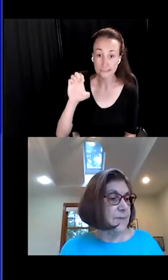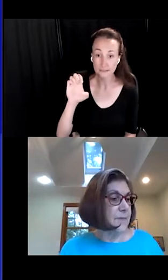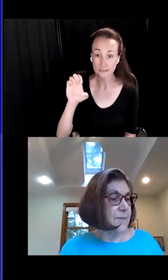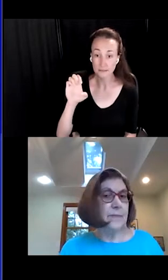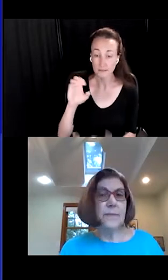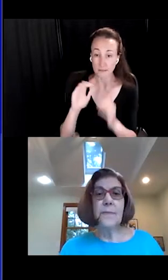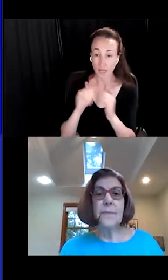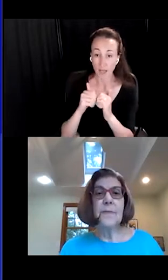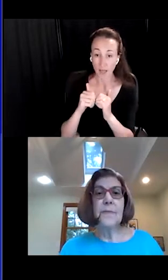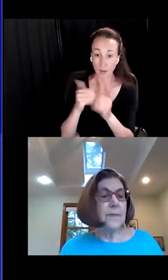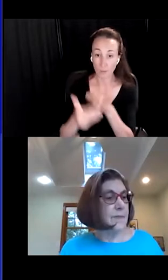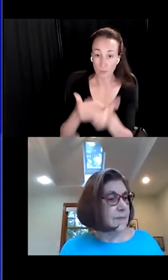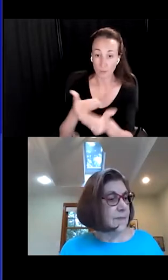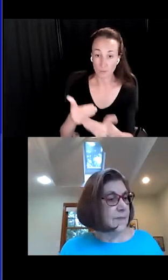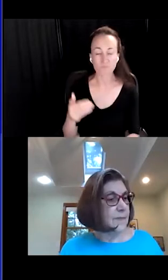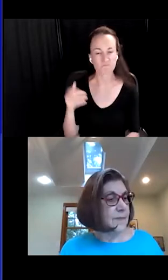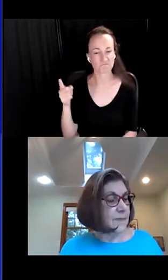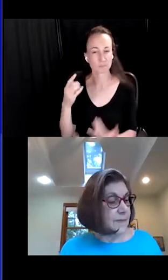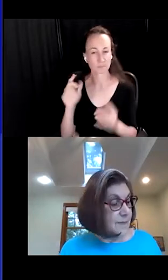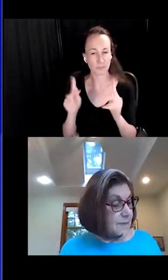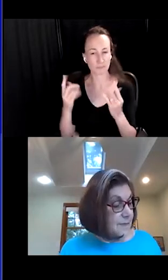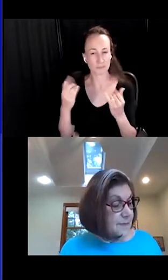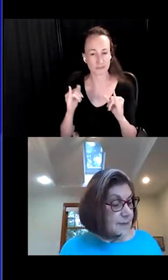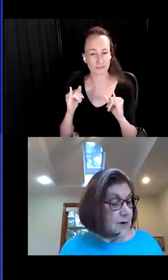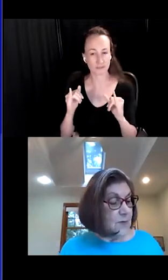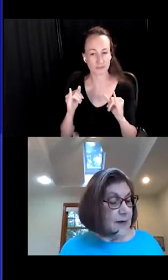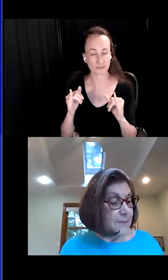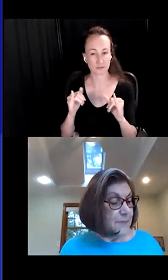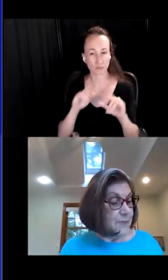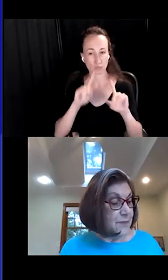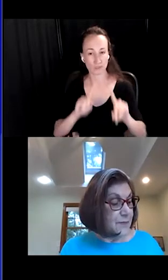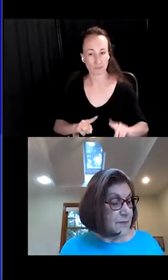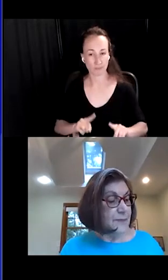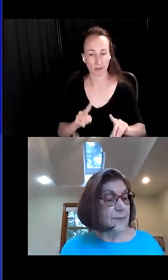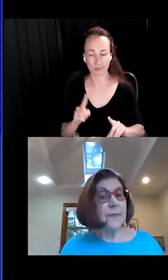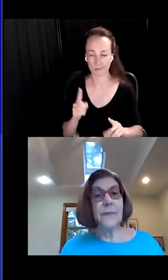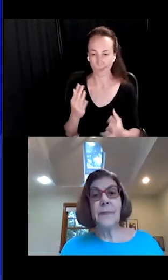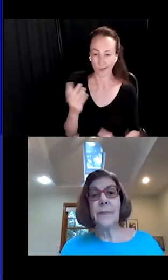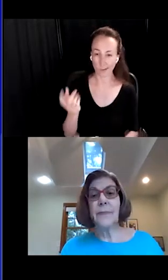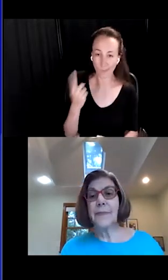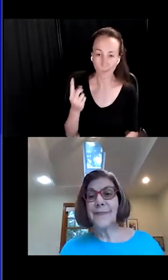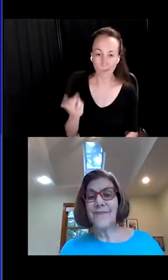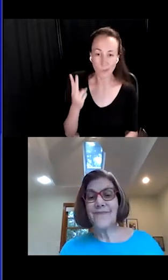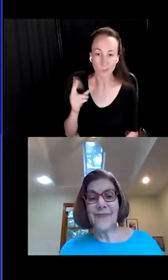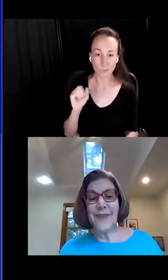Folks are still answering. I'll give it 1 or 2 more seconds and then I'll close it.